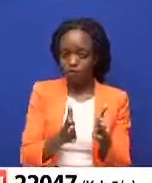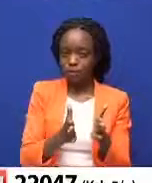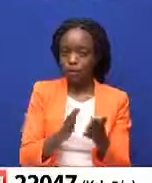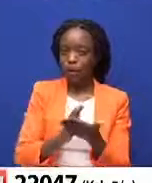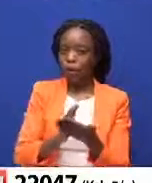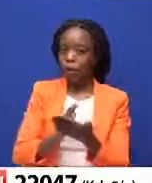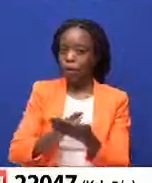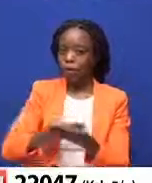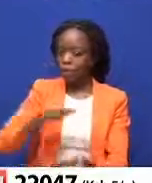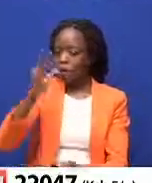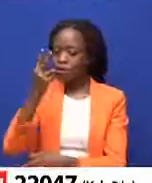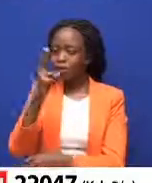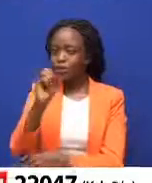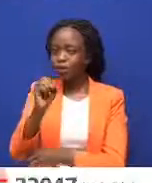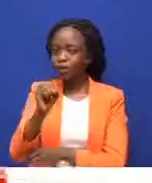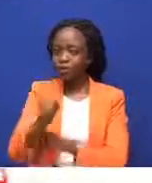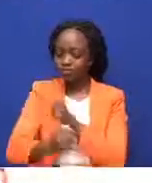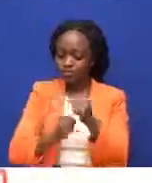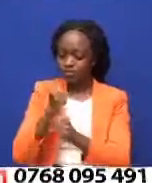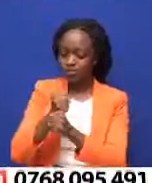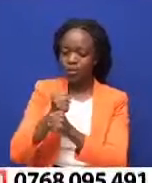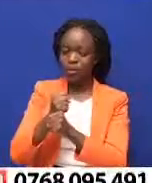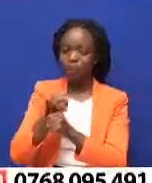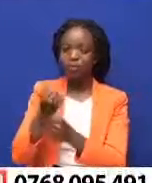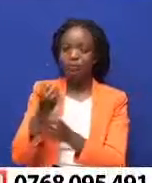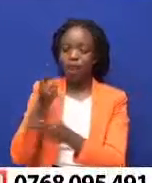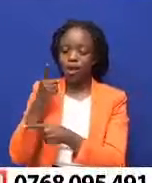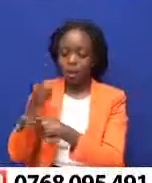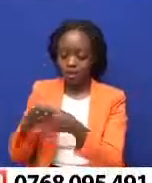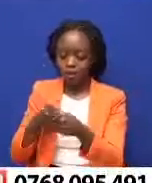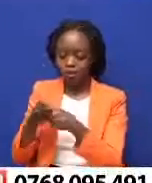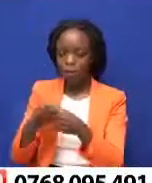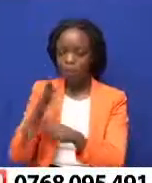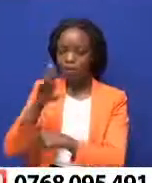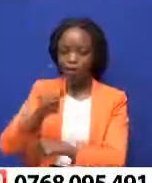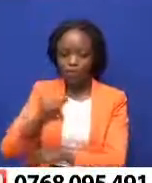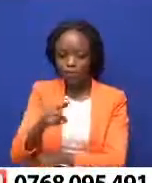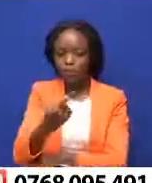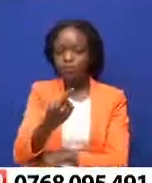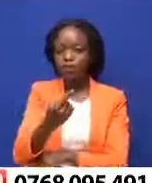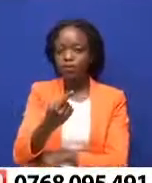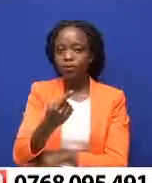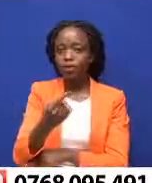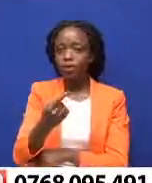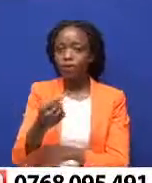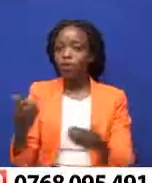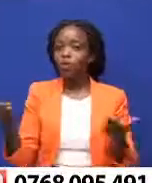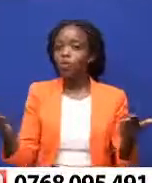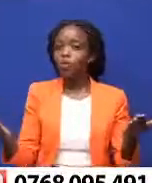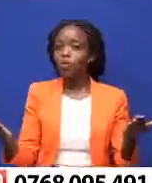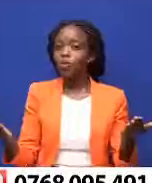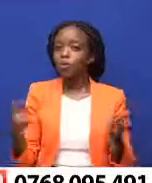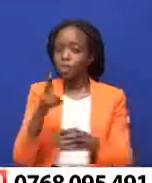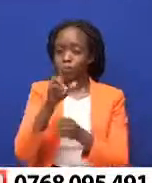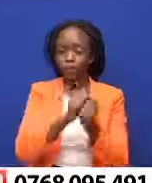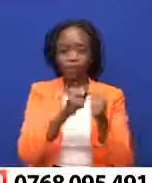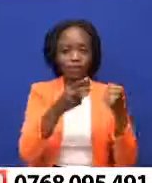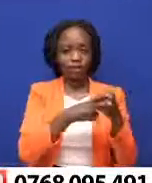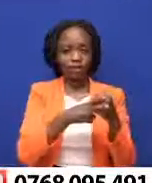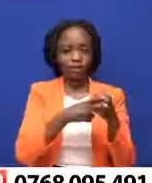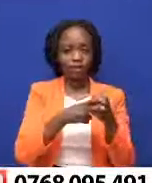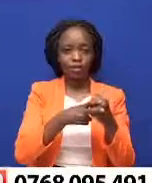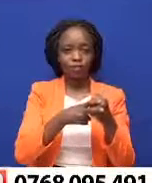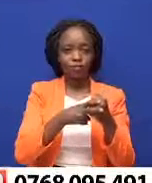20 years of experience. But listen to what he is accused of. He is accused of having interfered in the party's 2017 nomination process